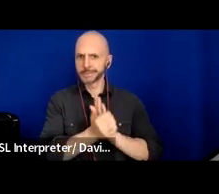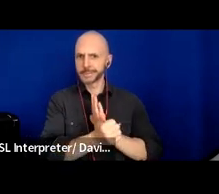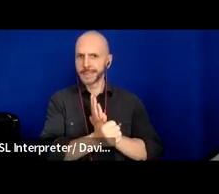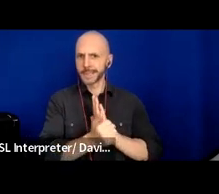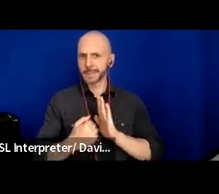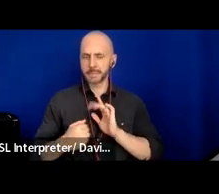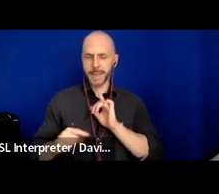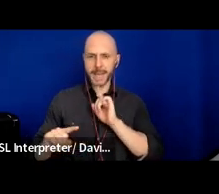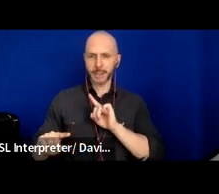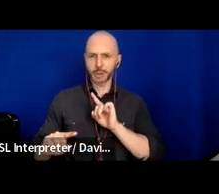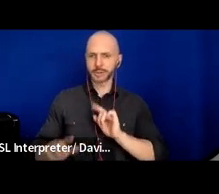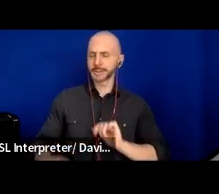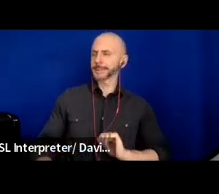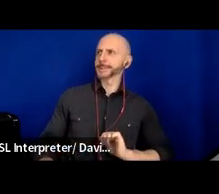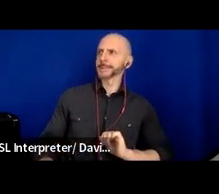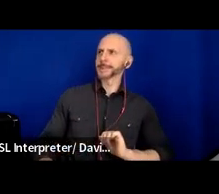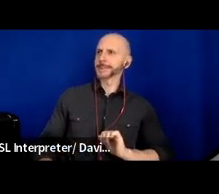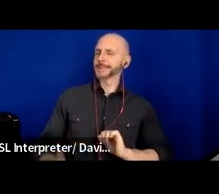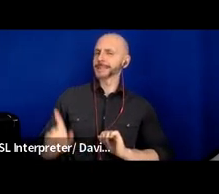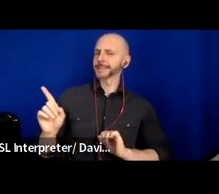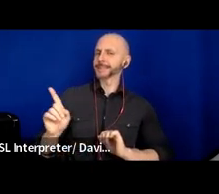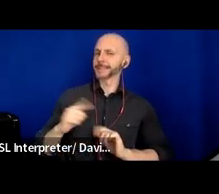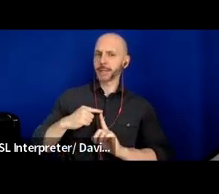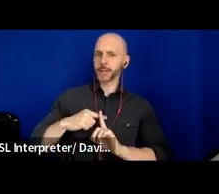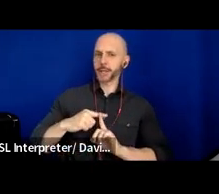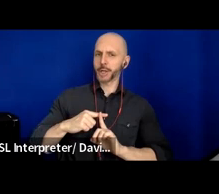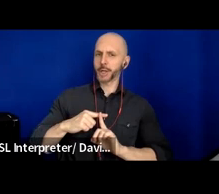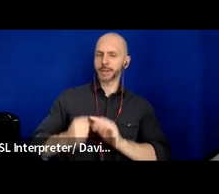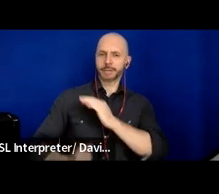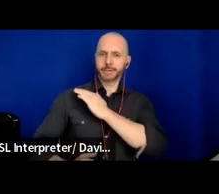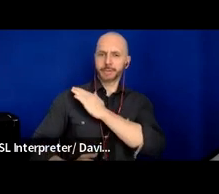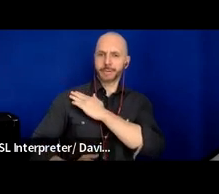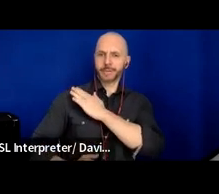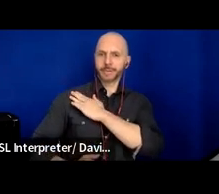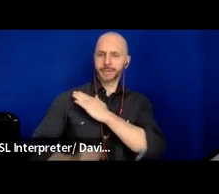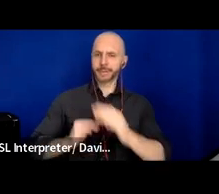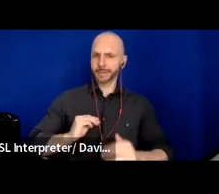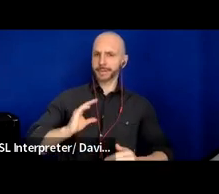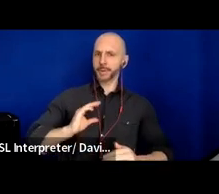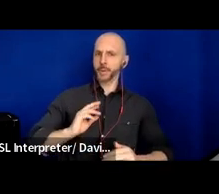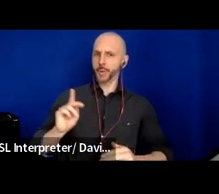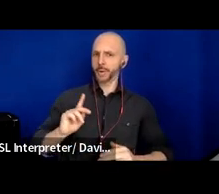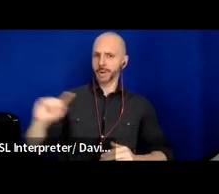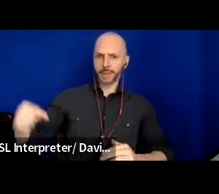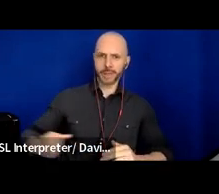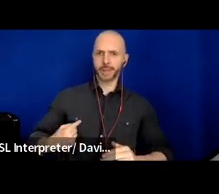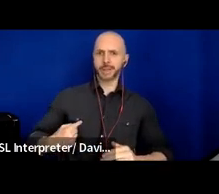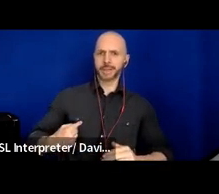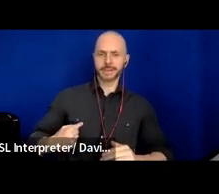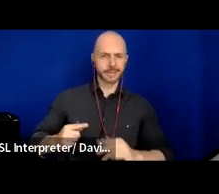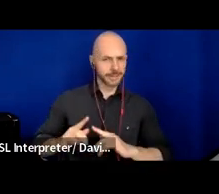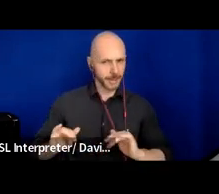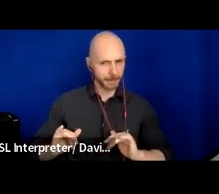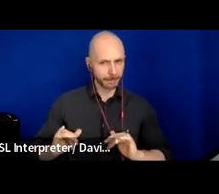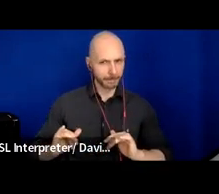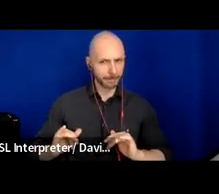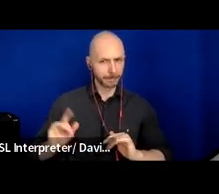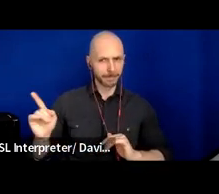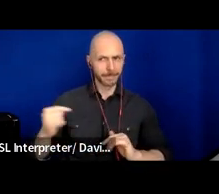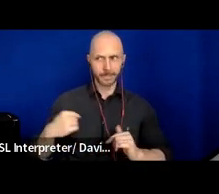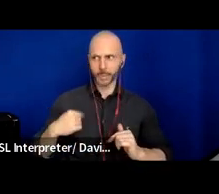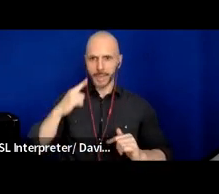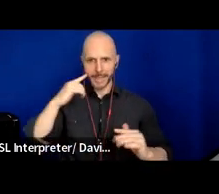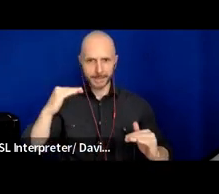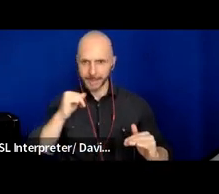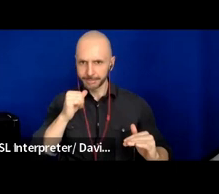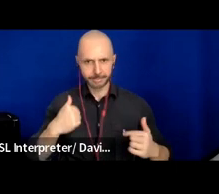everyone. But where I find it does happen in occasion is it happens in particular ways or moments when I might be around other people who aren't getting the same feedback, even though they are